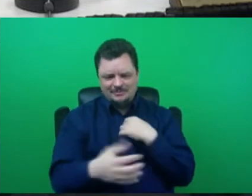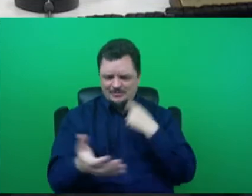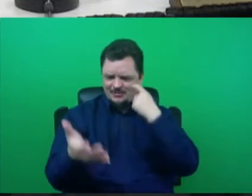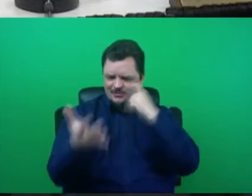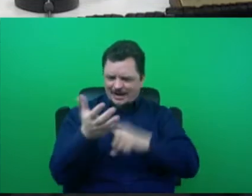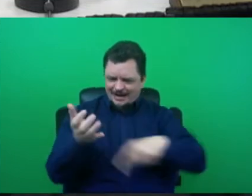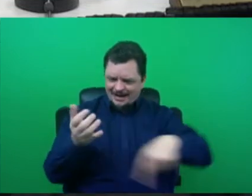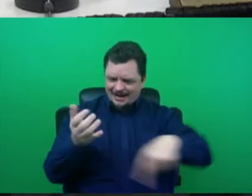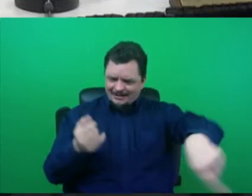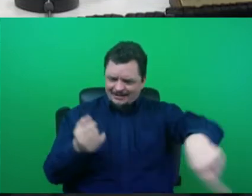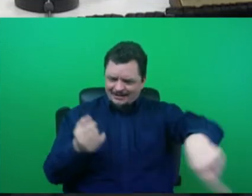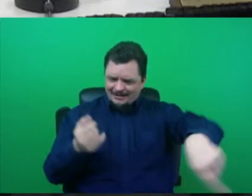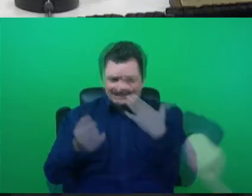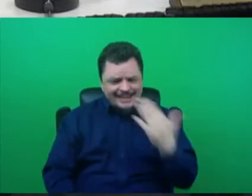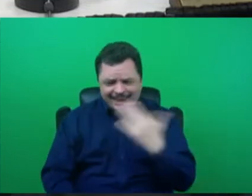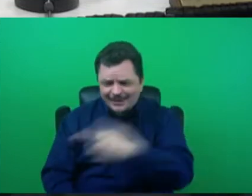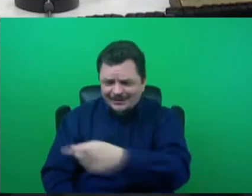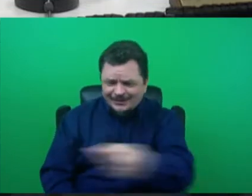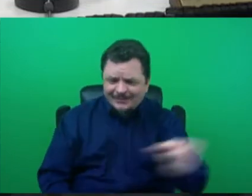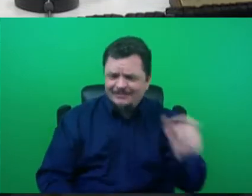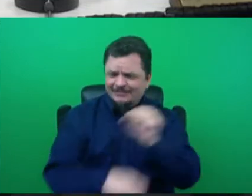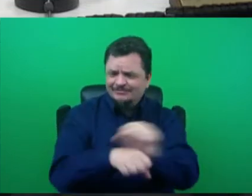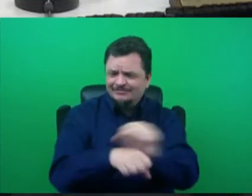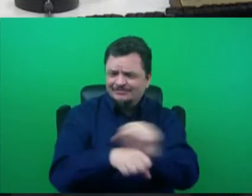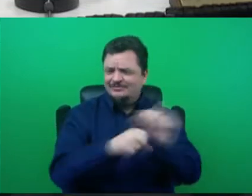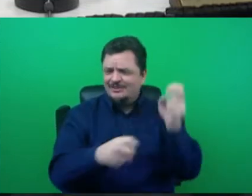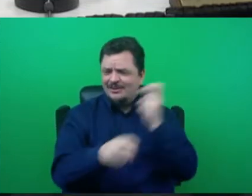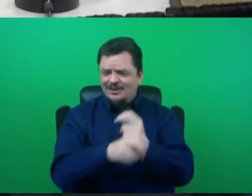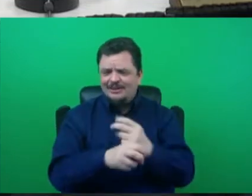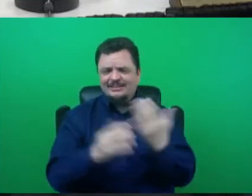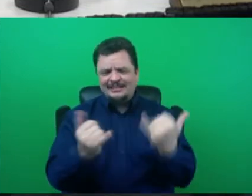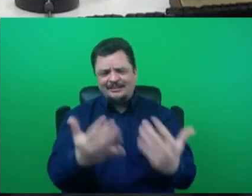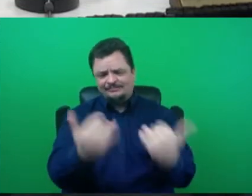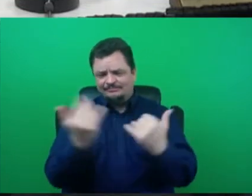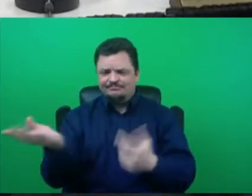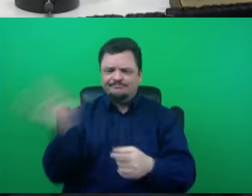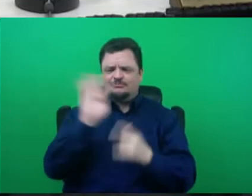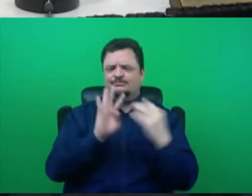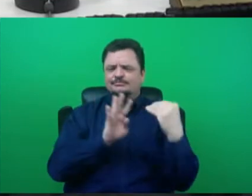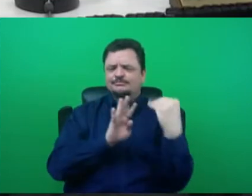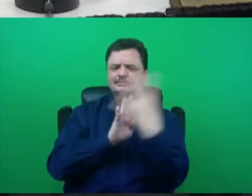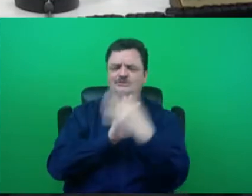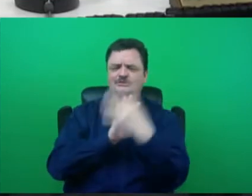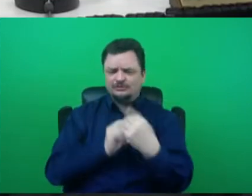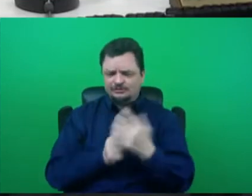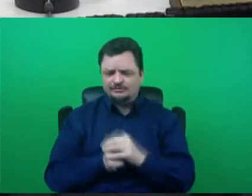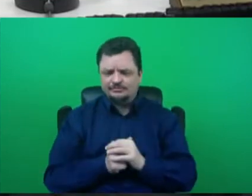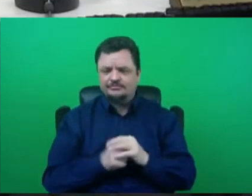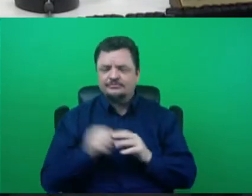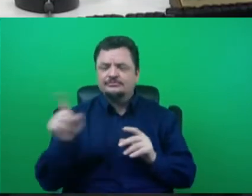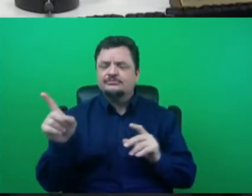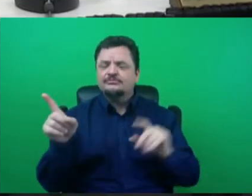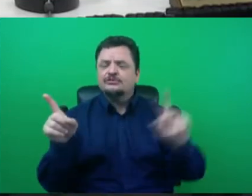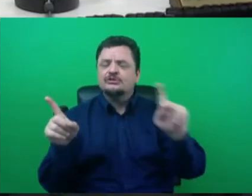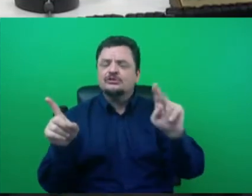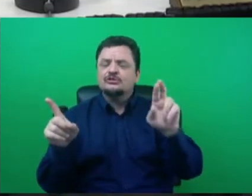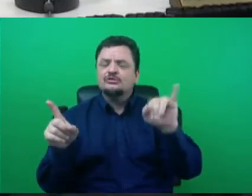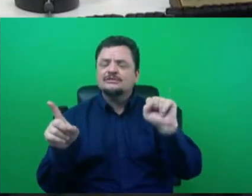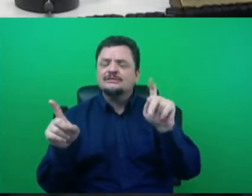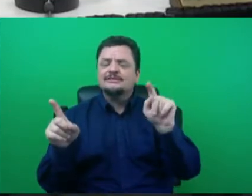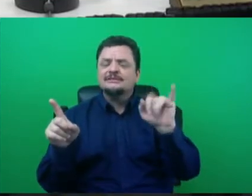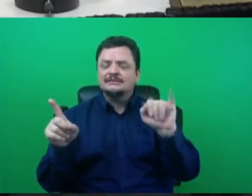back up for a photo as well. How about Kirstie Durbin, who is the program manager with our immunizations and travel clinic,